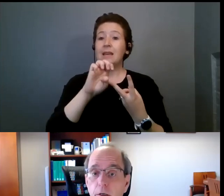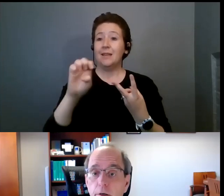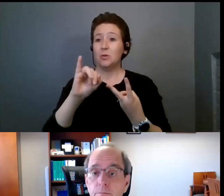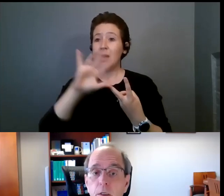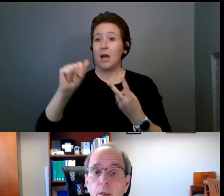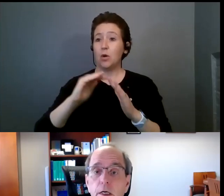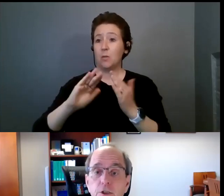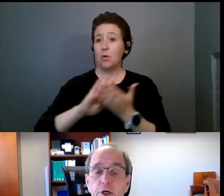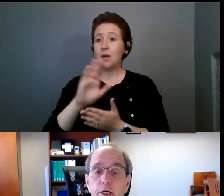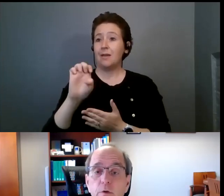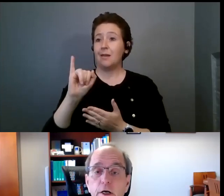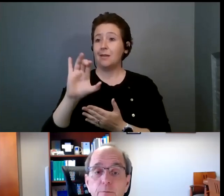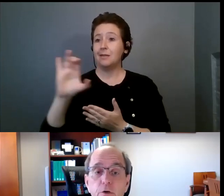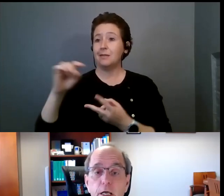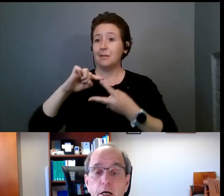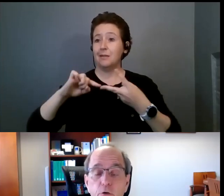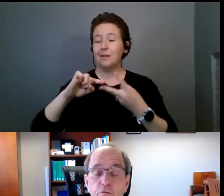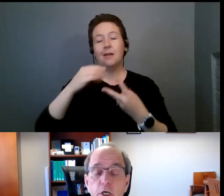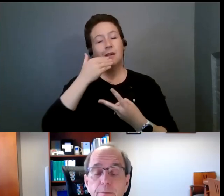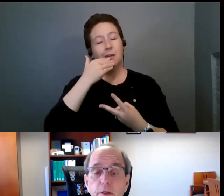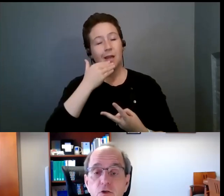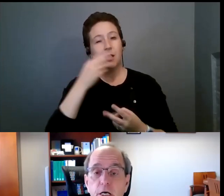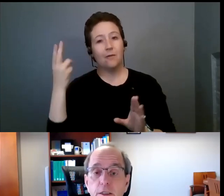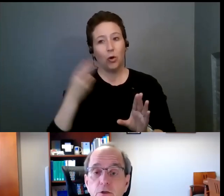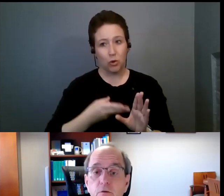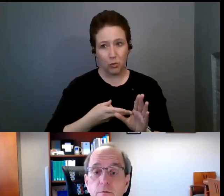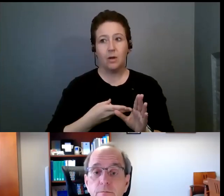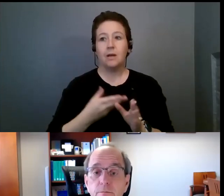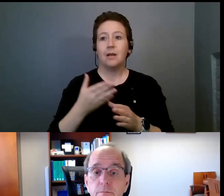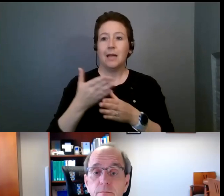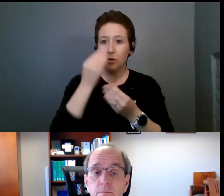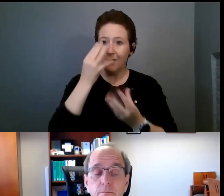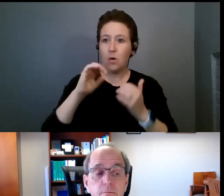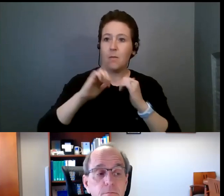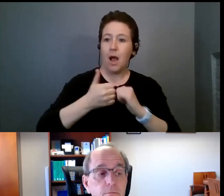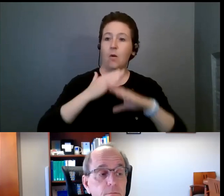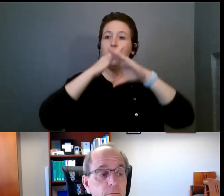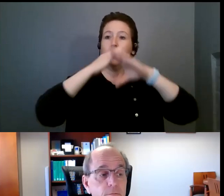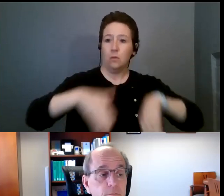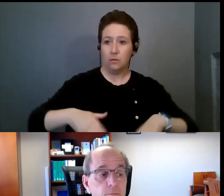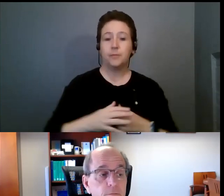being here and sharing with our community how you're overcoming these challenges.